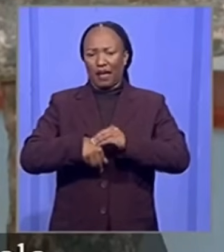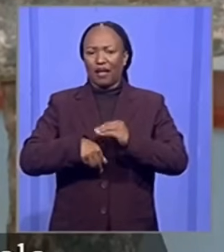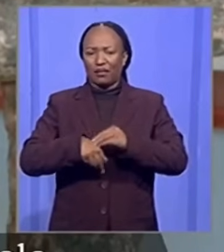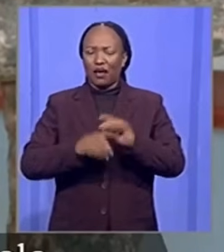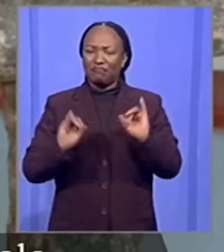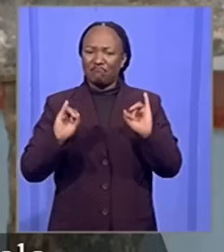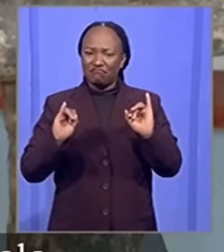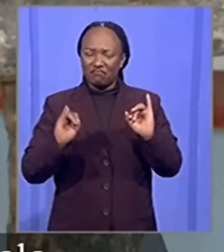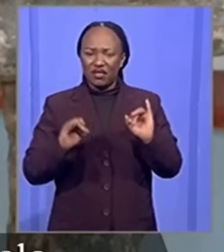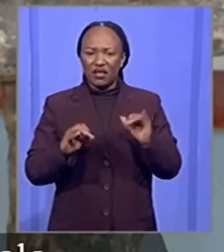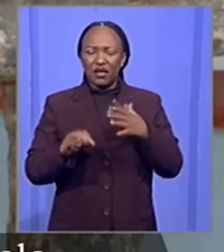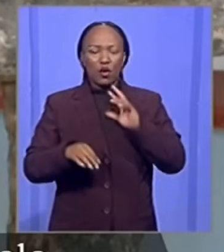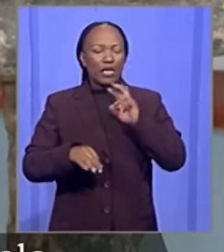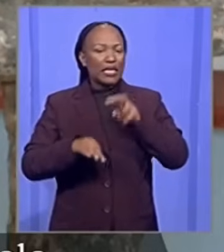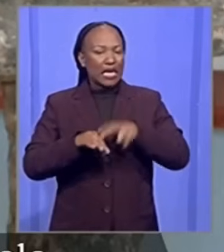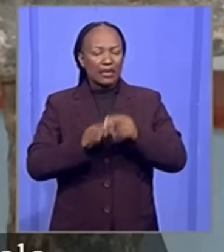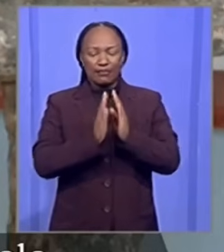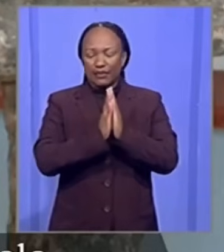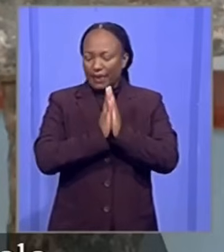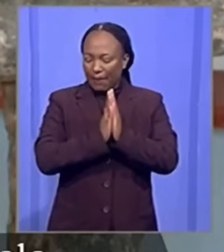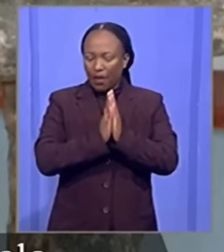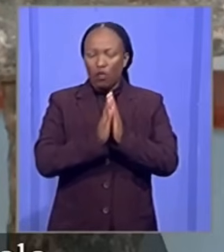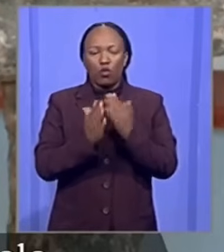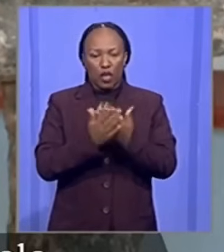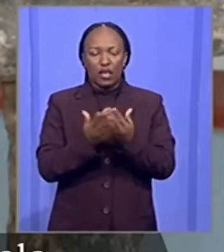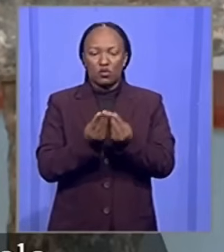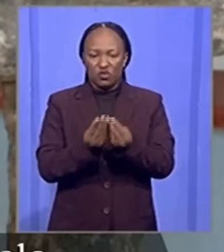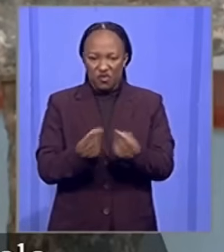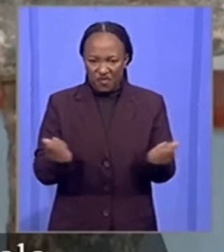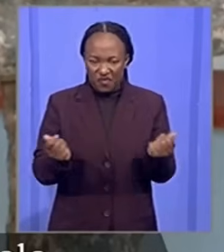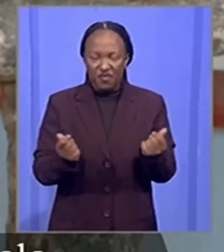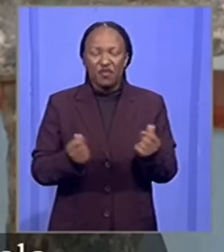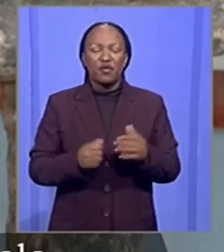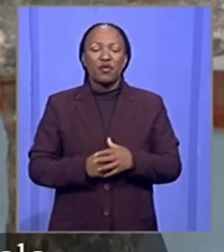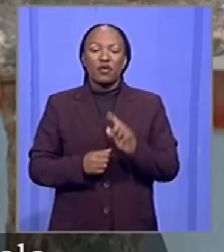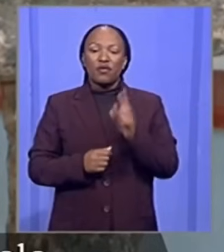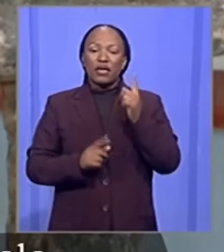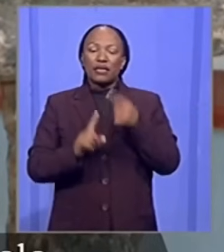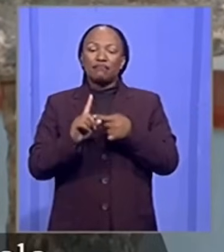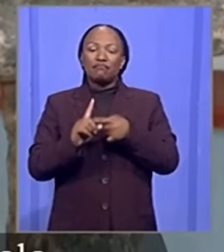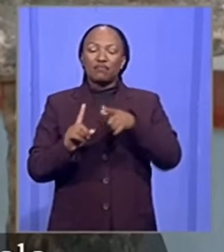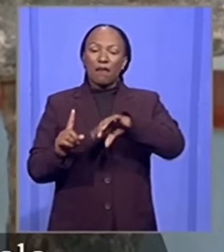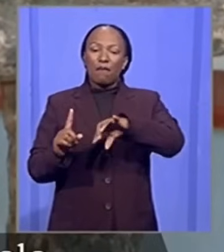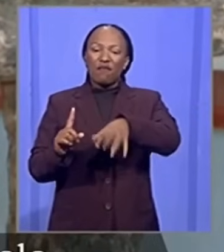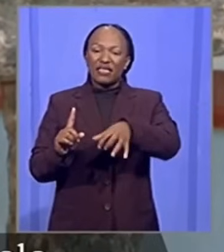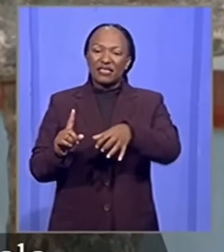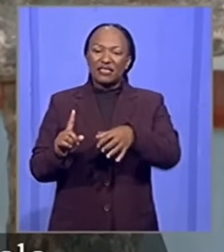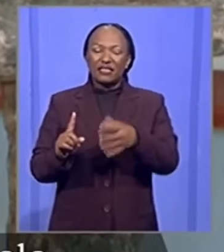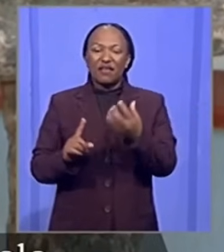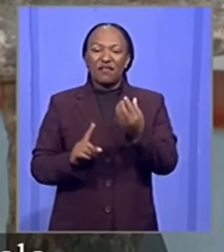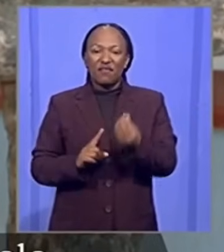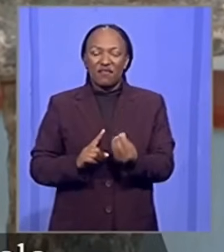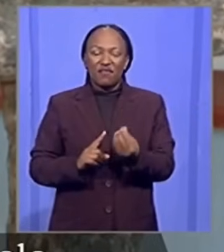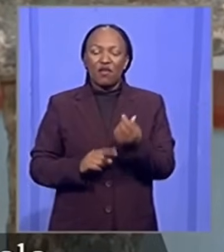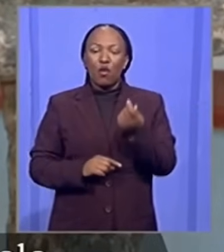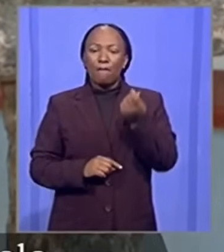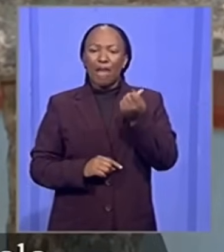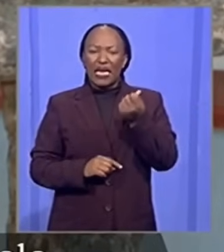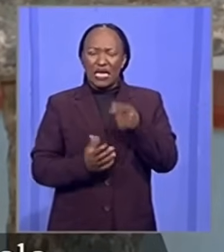ba tloga no nyaka dithapelo gore ra kgone. Sa mathomo province ba ena le ntho e la re bitsang overdraft ya